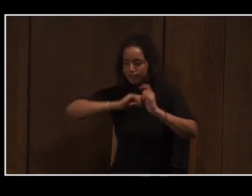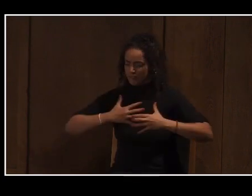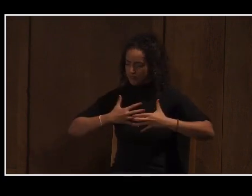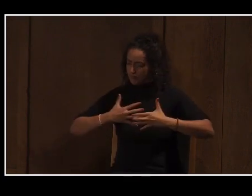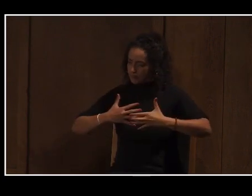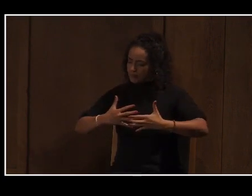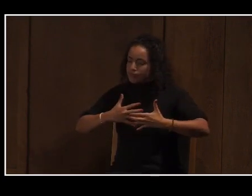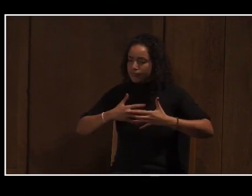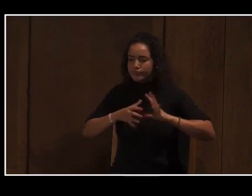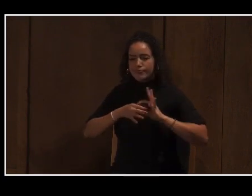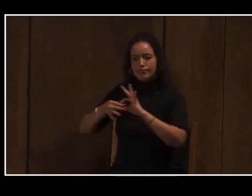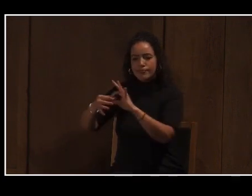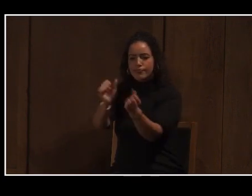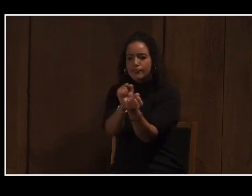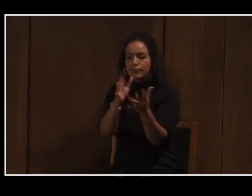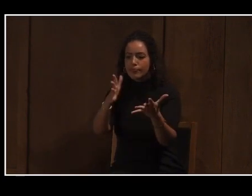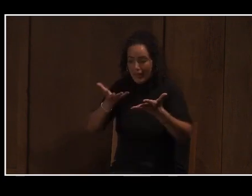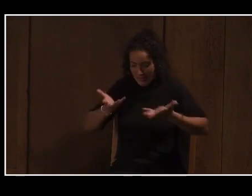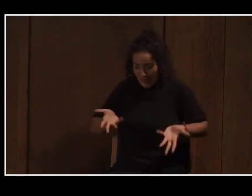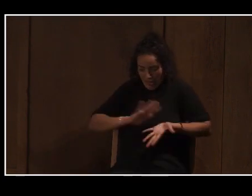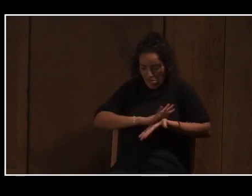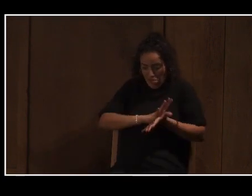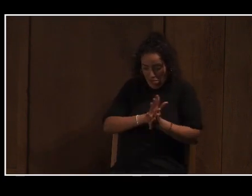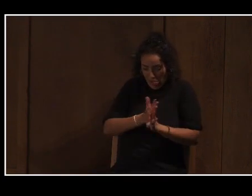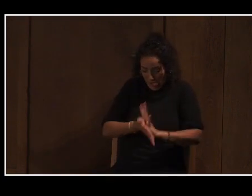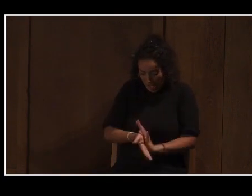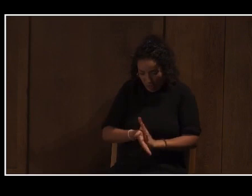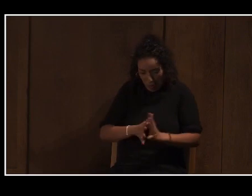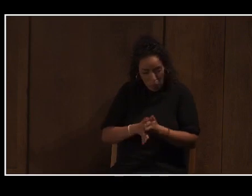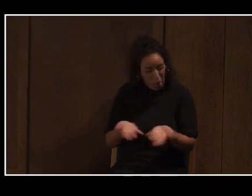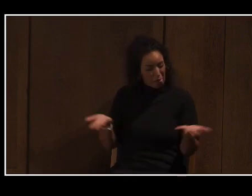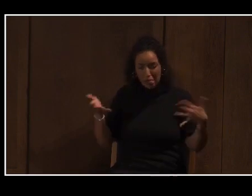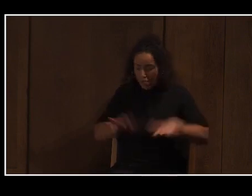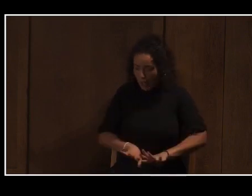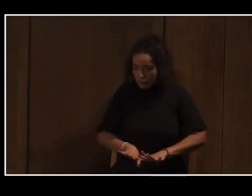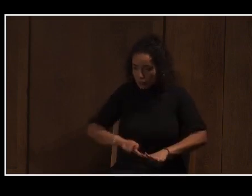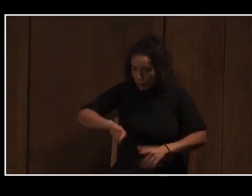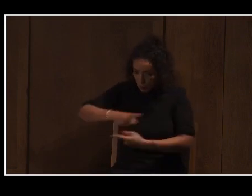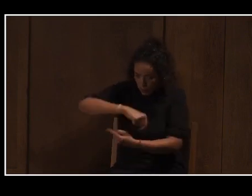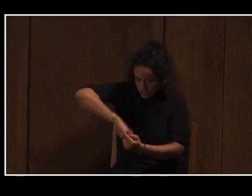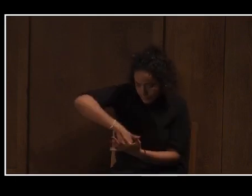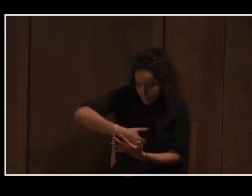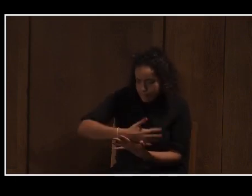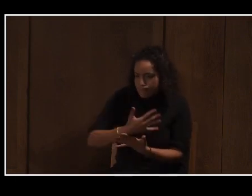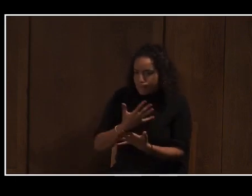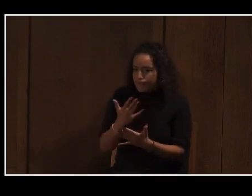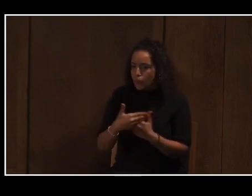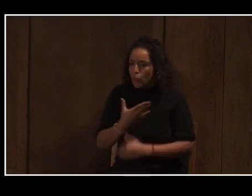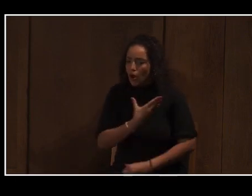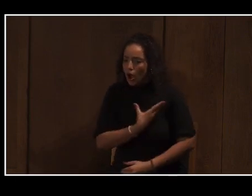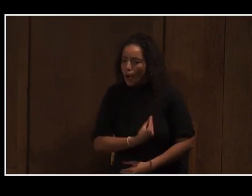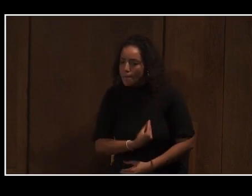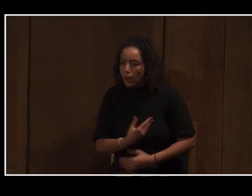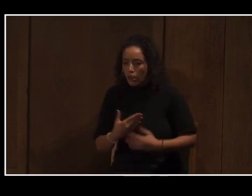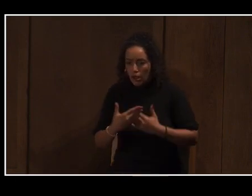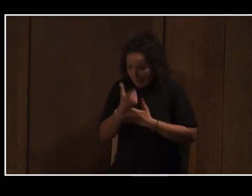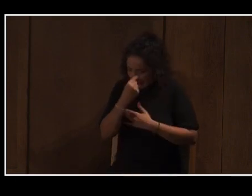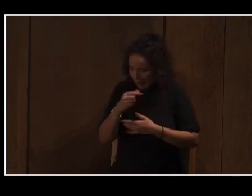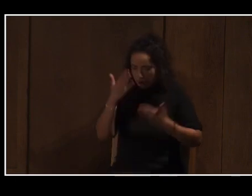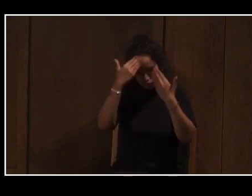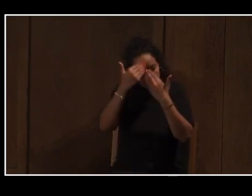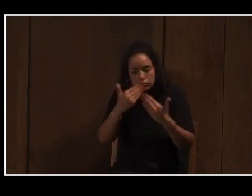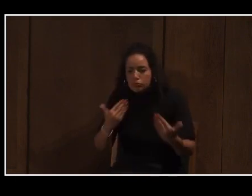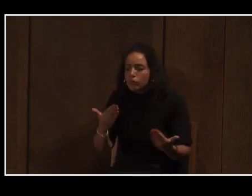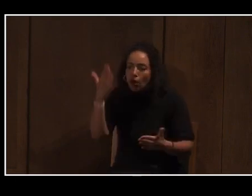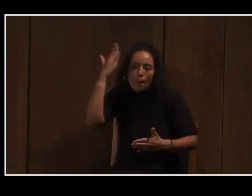where we emerge from the current collapse, humbler, wiser, more tender, and fully able to honor Mama Earth. And so when we